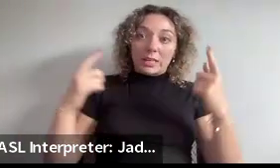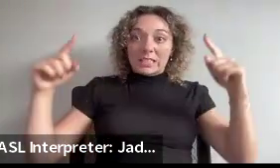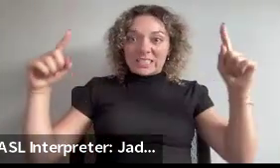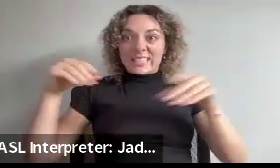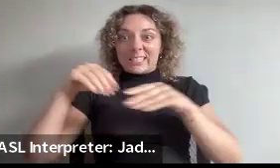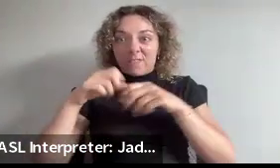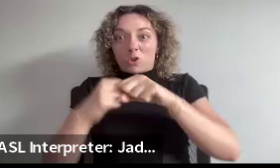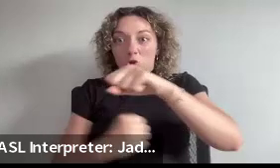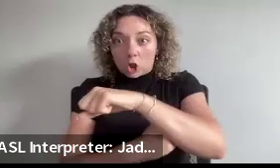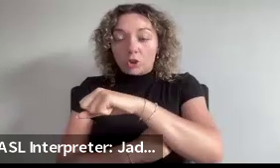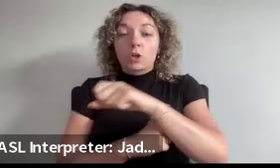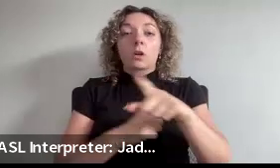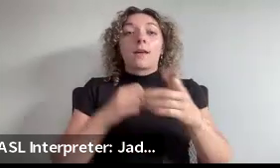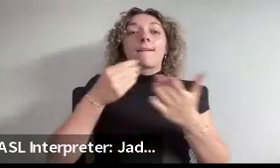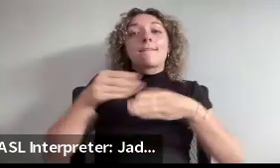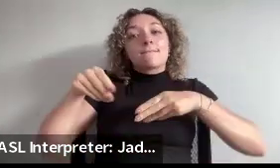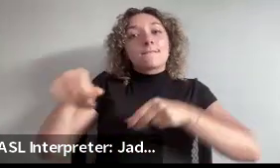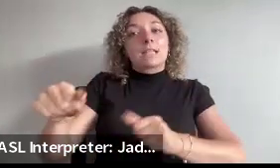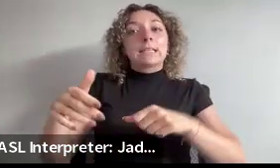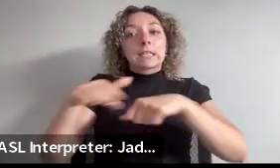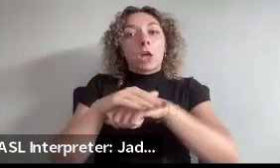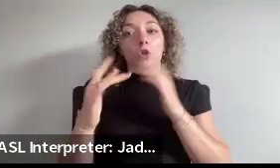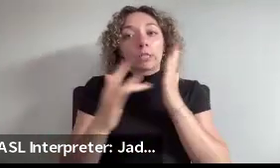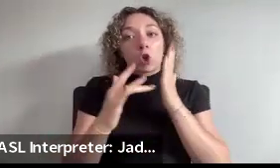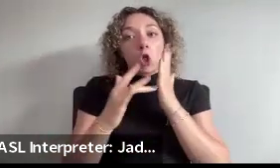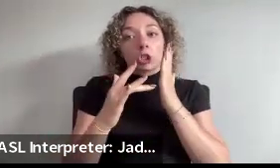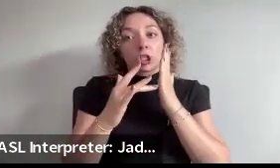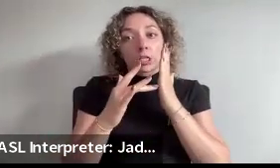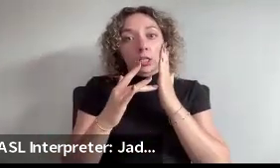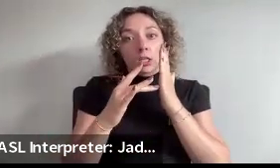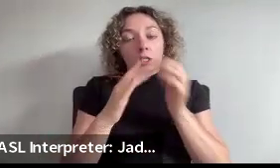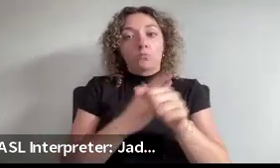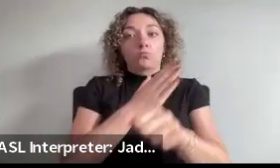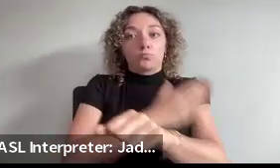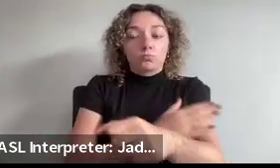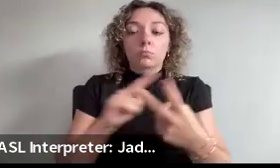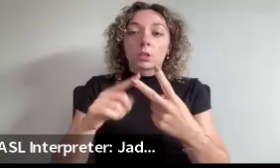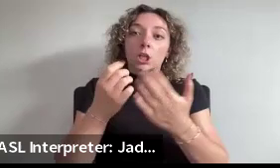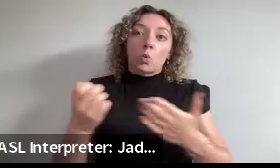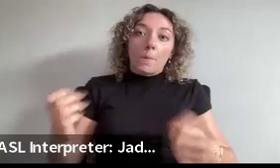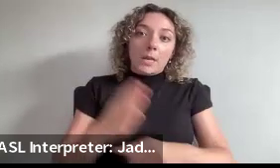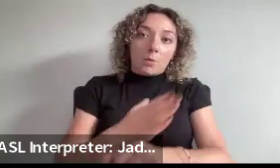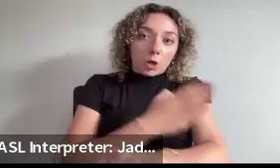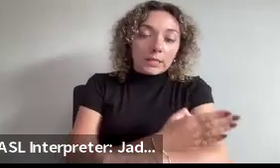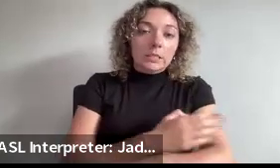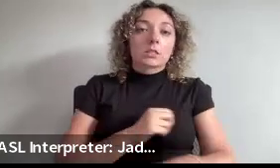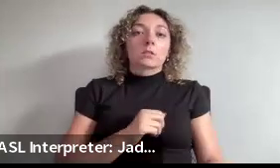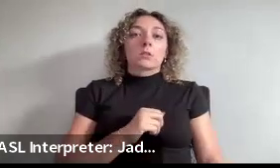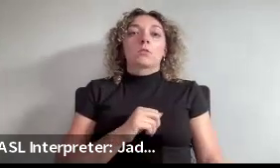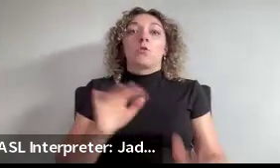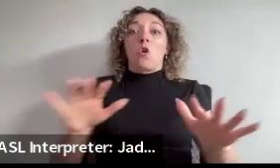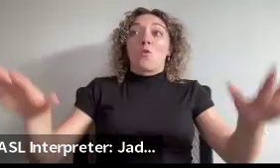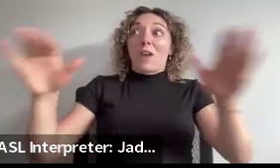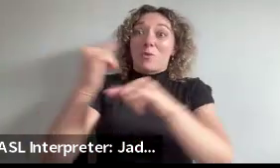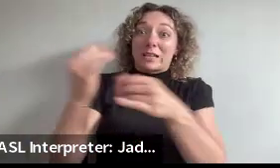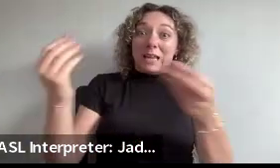is funding to cover technology upgrades as well as equipment upgrades. Around campus, we have a